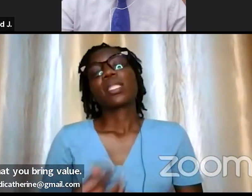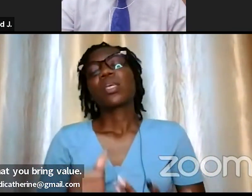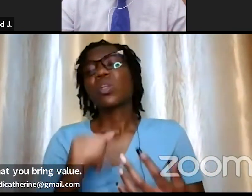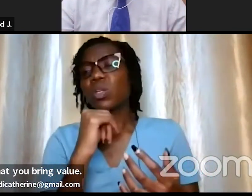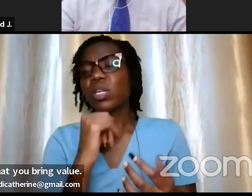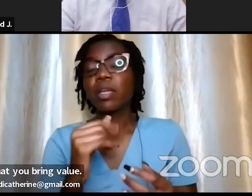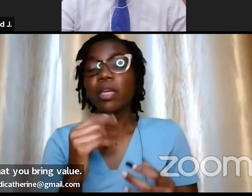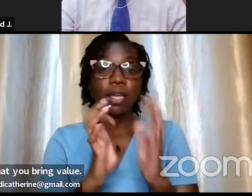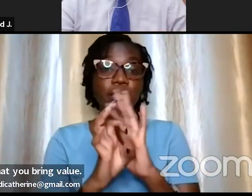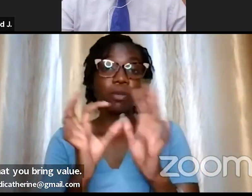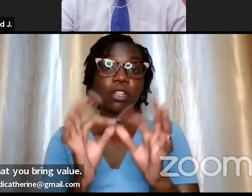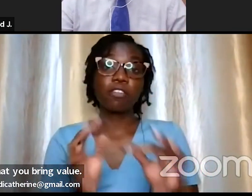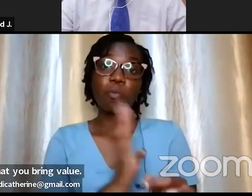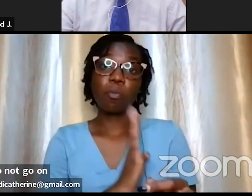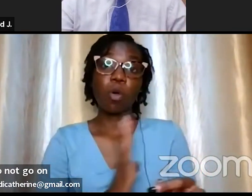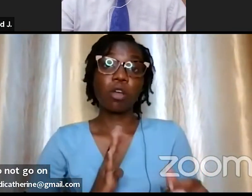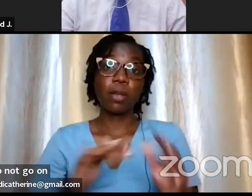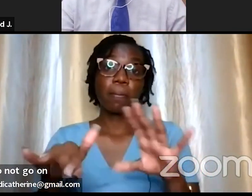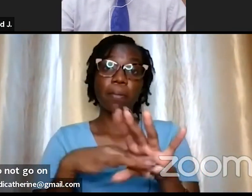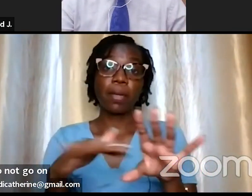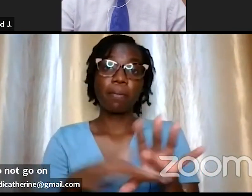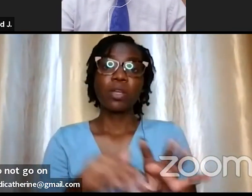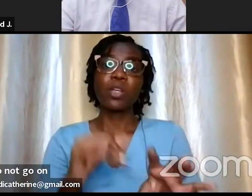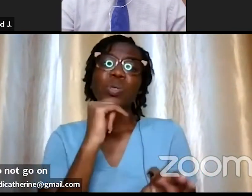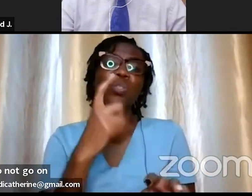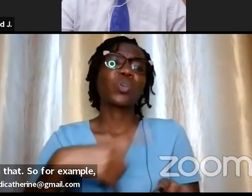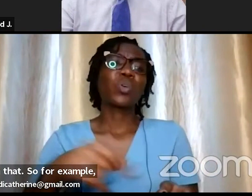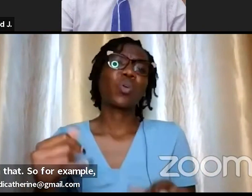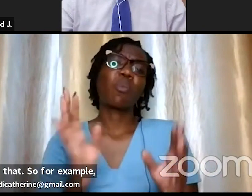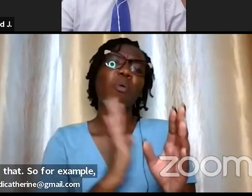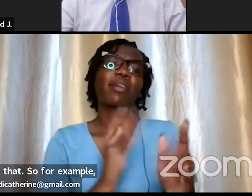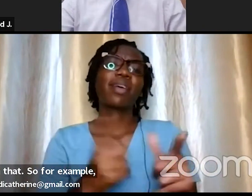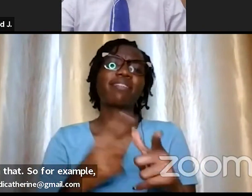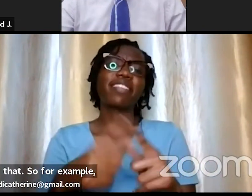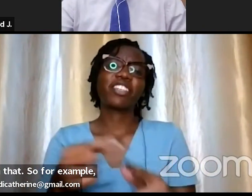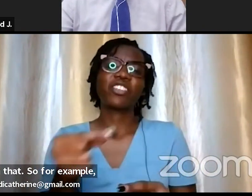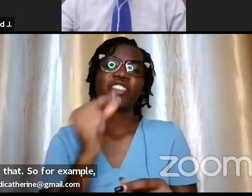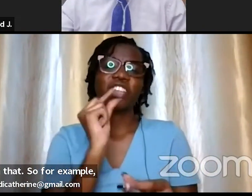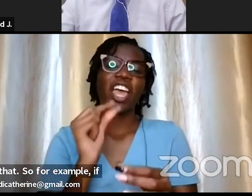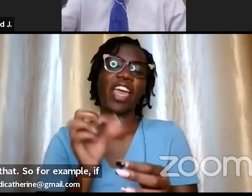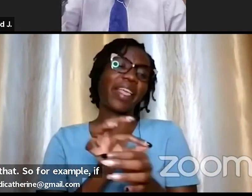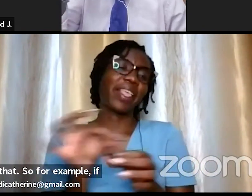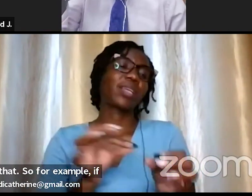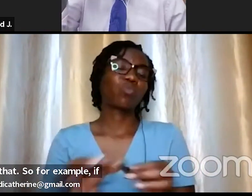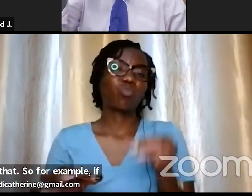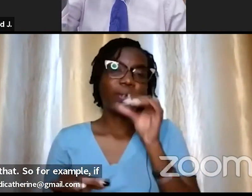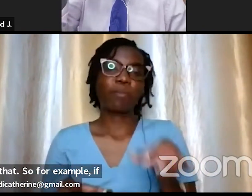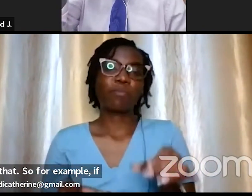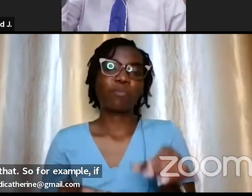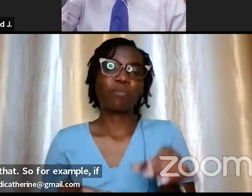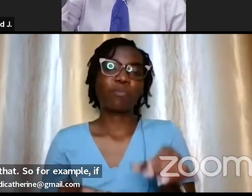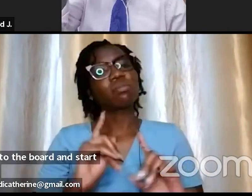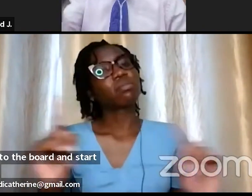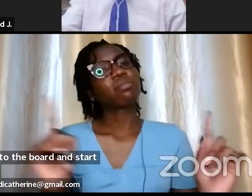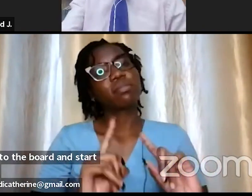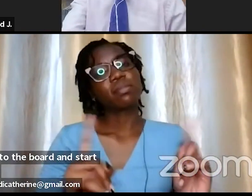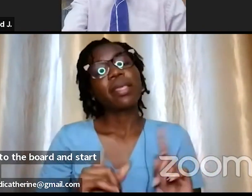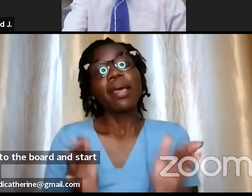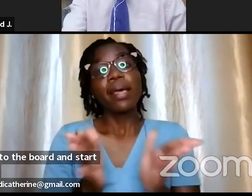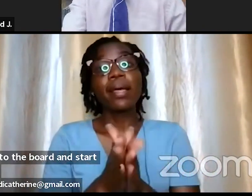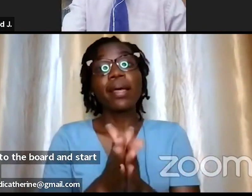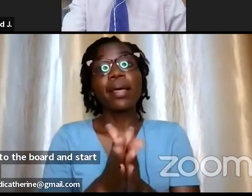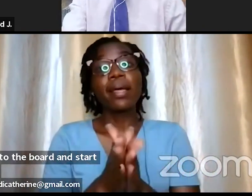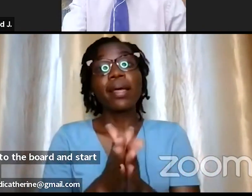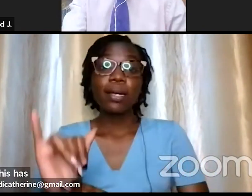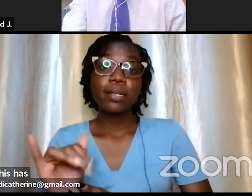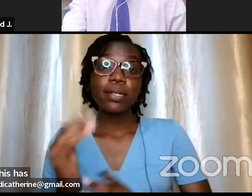you're a board member, don't go to the board and start serving tea, you know? And this has been, now it is really